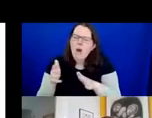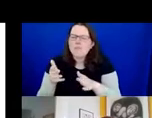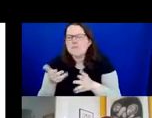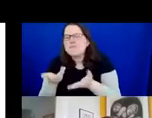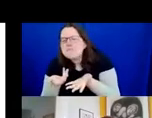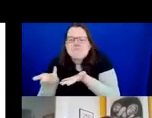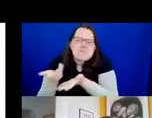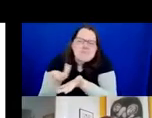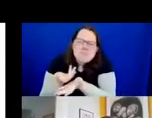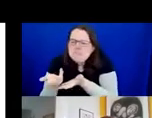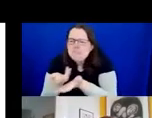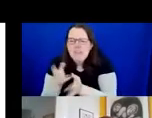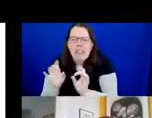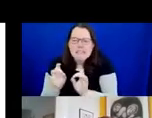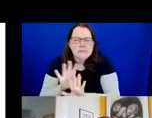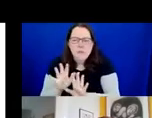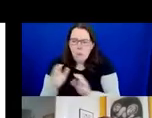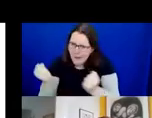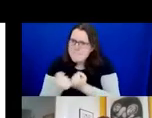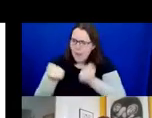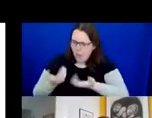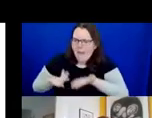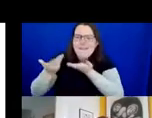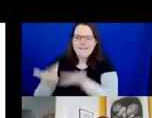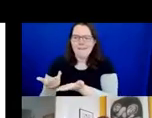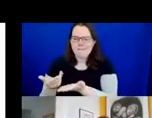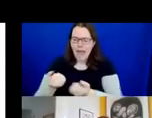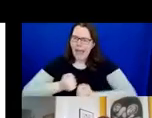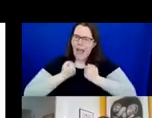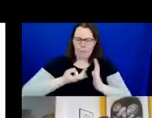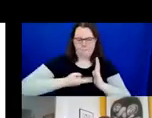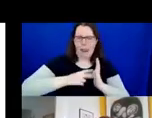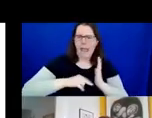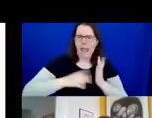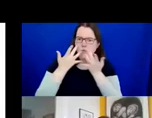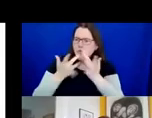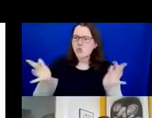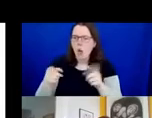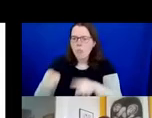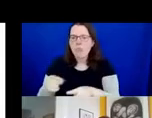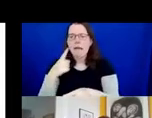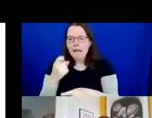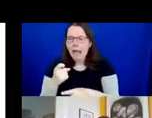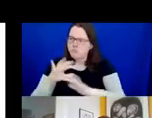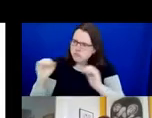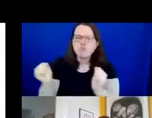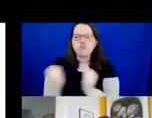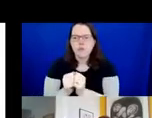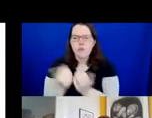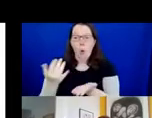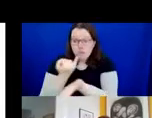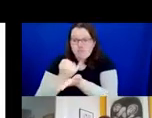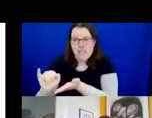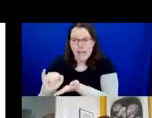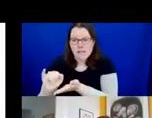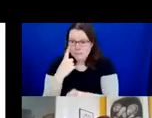group the power to approve or reject plans for a series of new galleries, and it made a very big difference to give them that